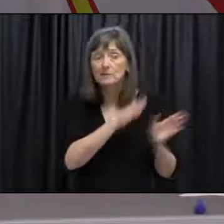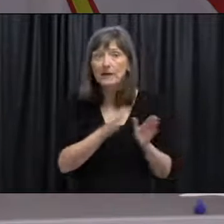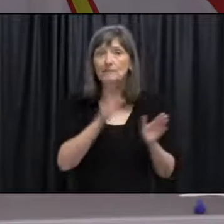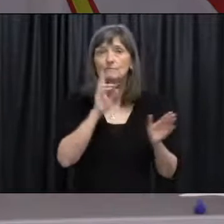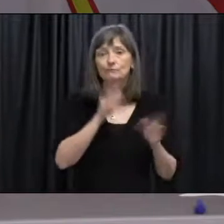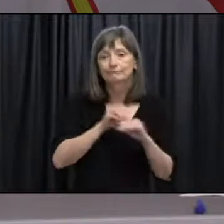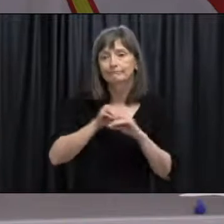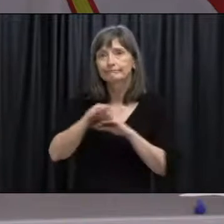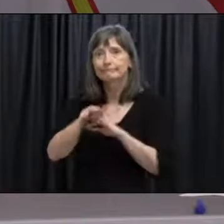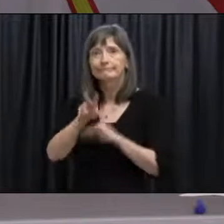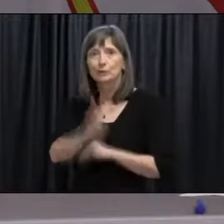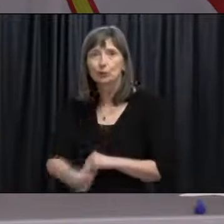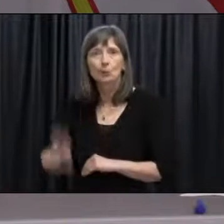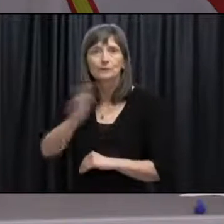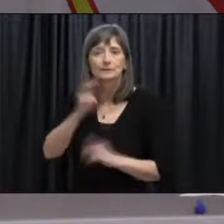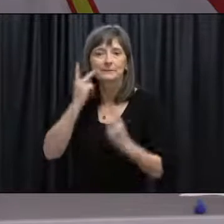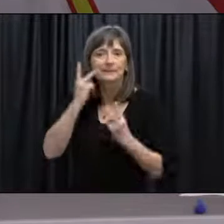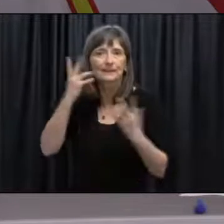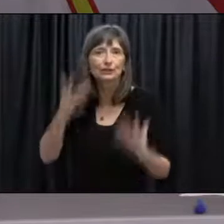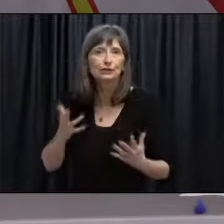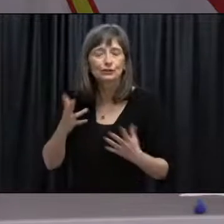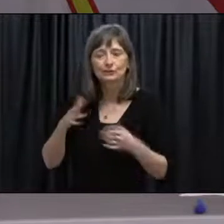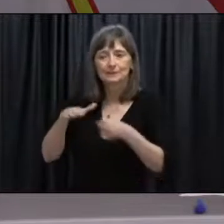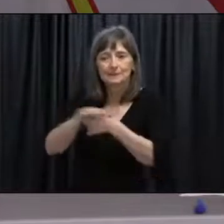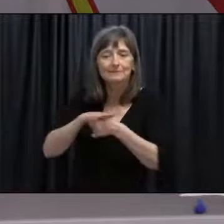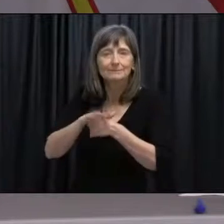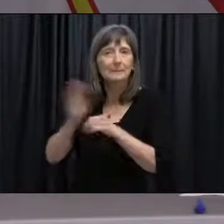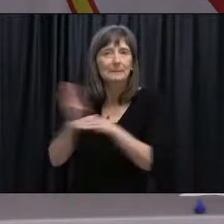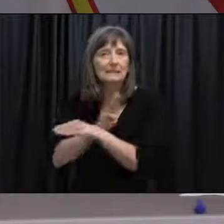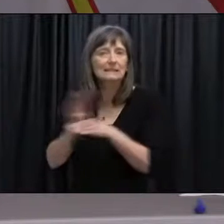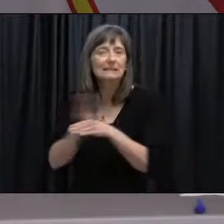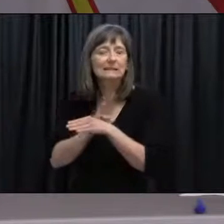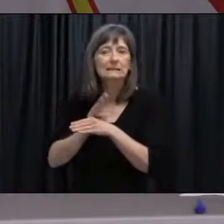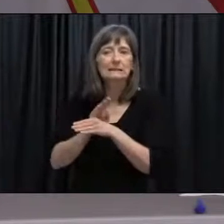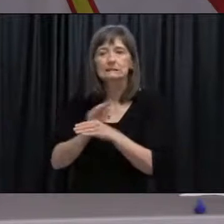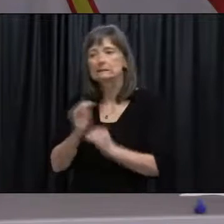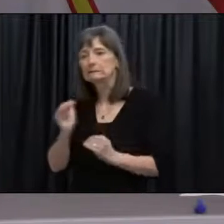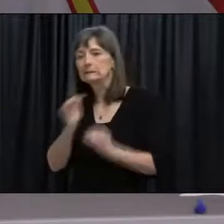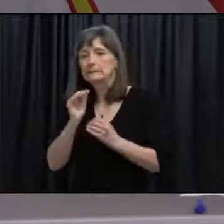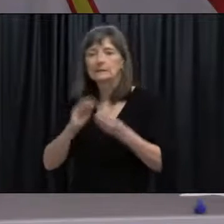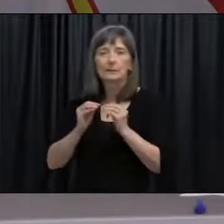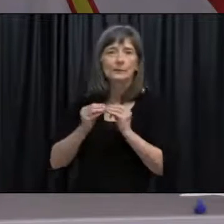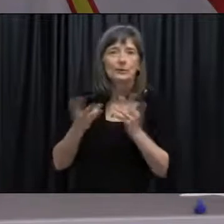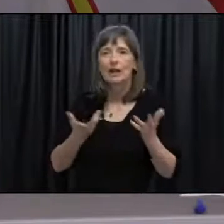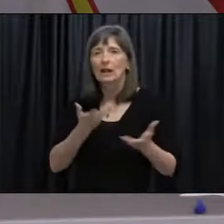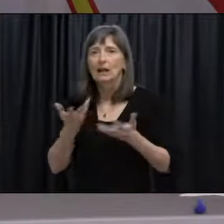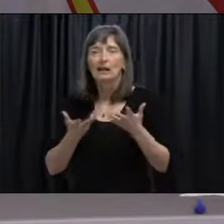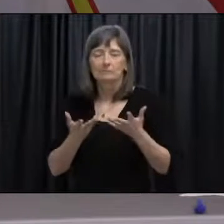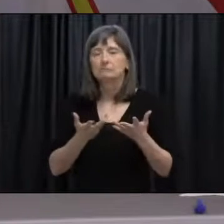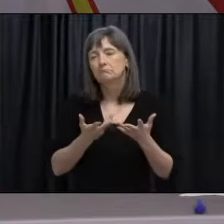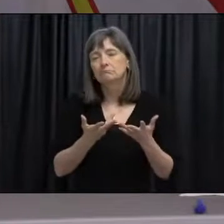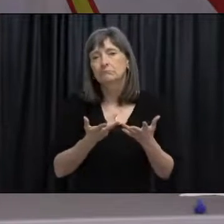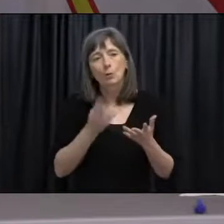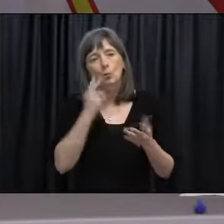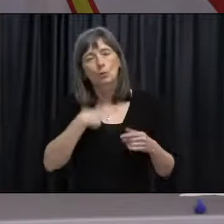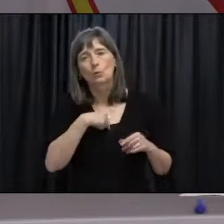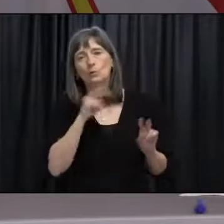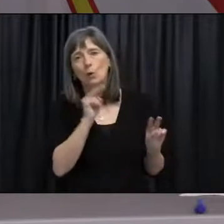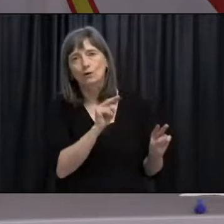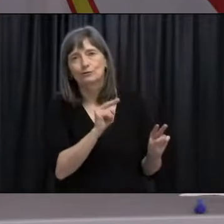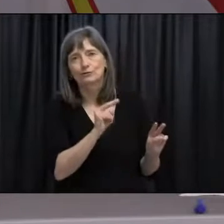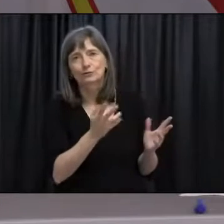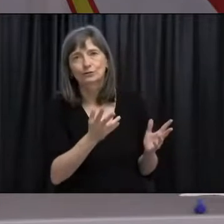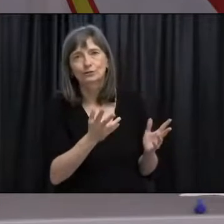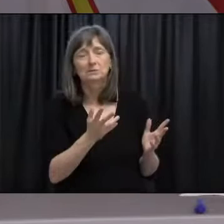tourism industries, local industries that have been, at limited capacity. So I think there is